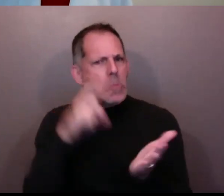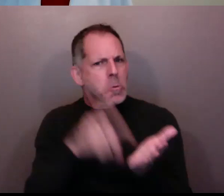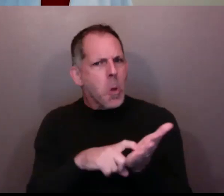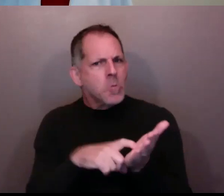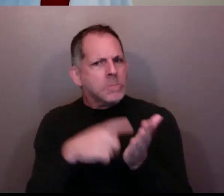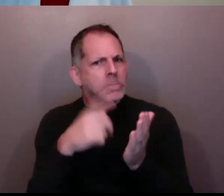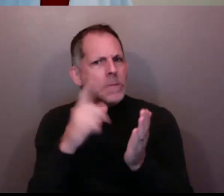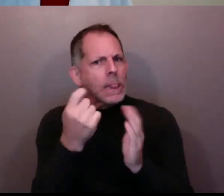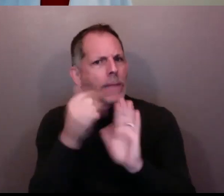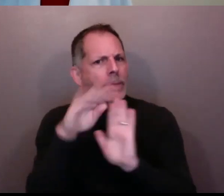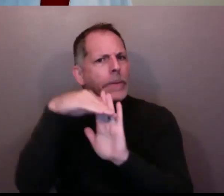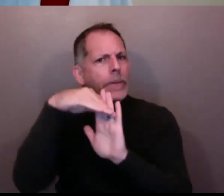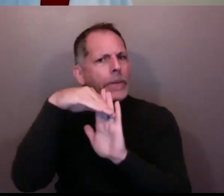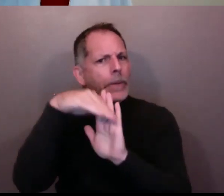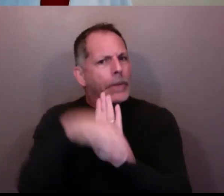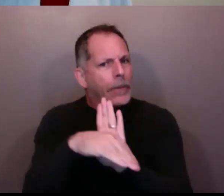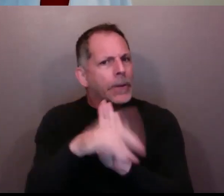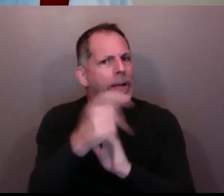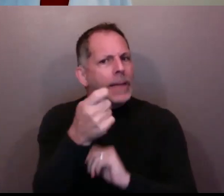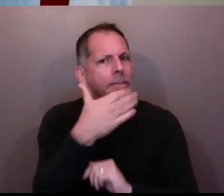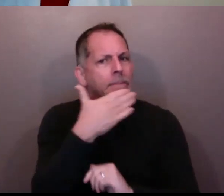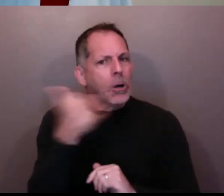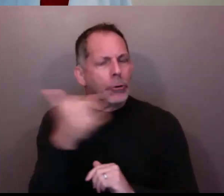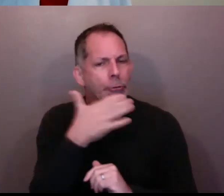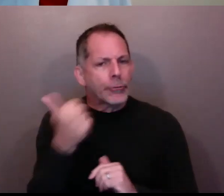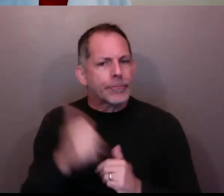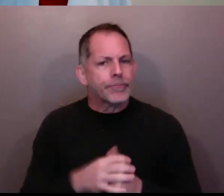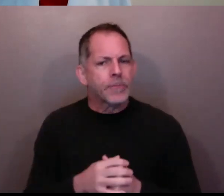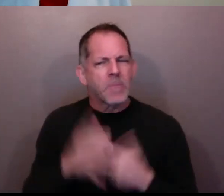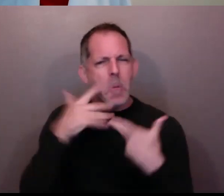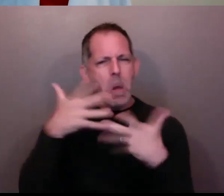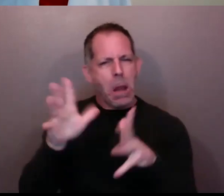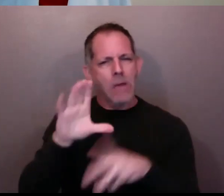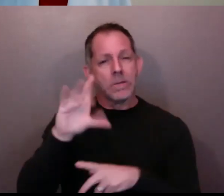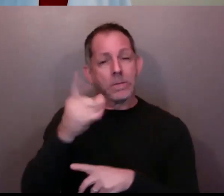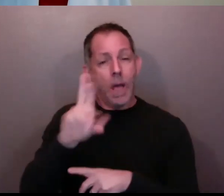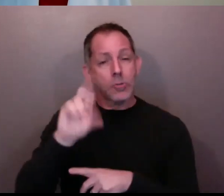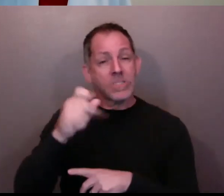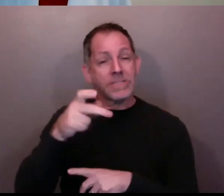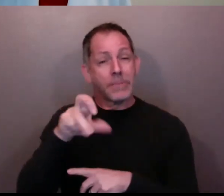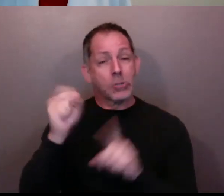So with that, I'll turn it over to Dr. Spitters.